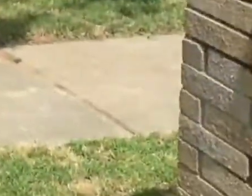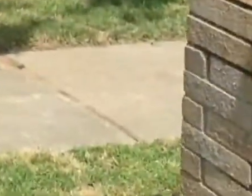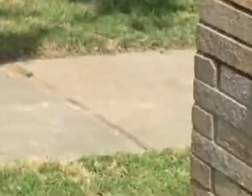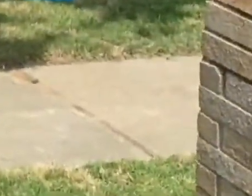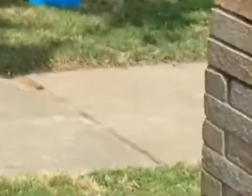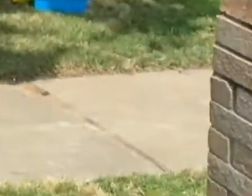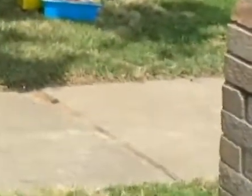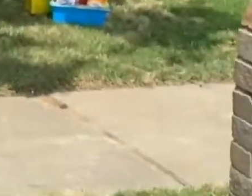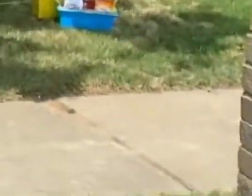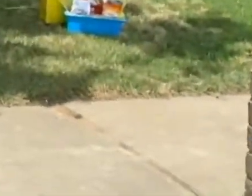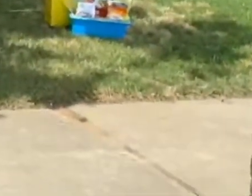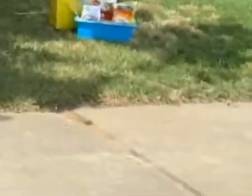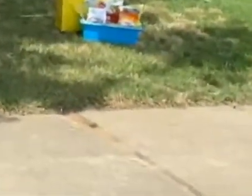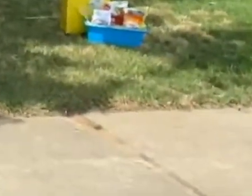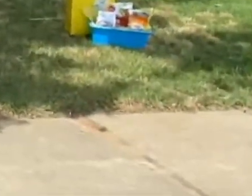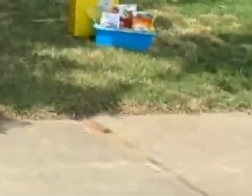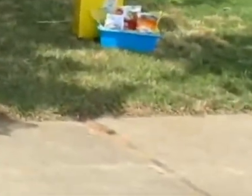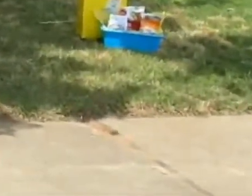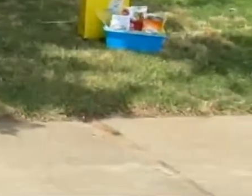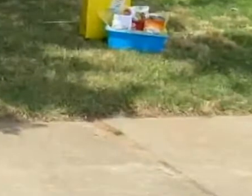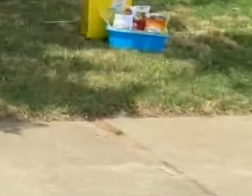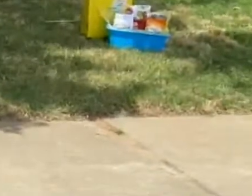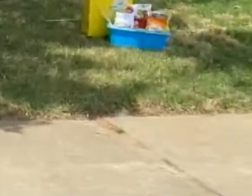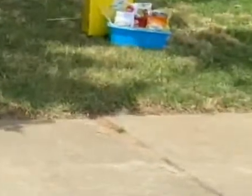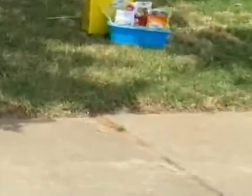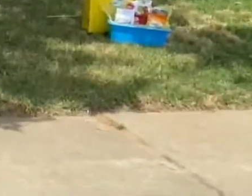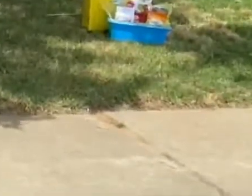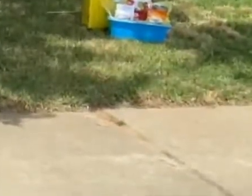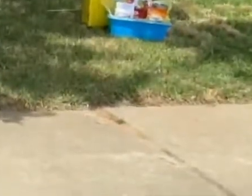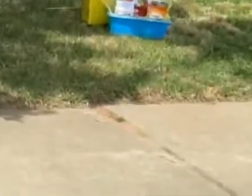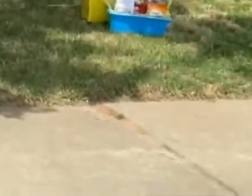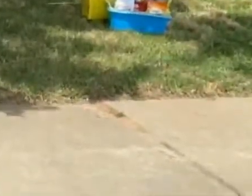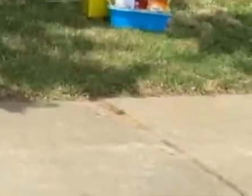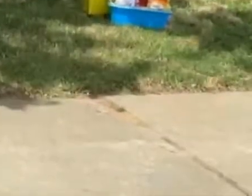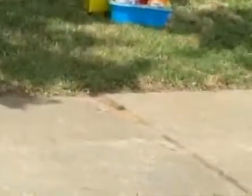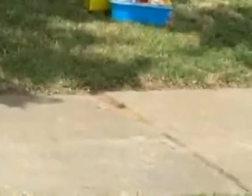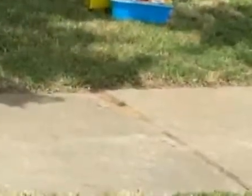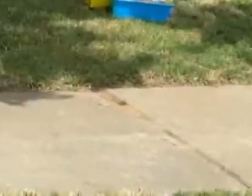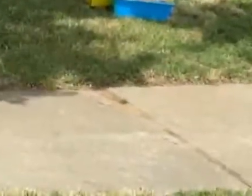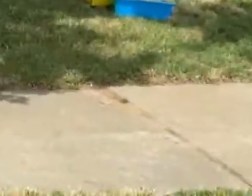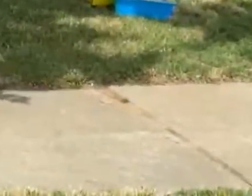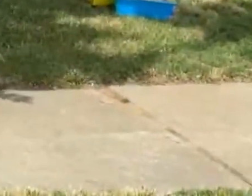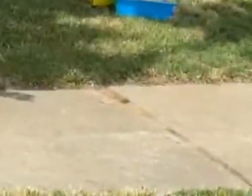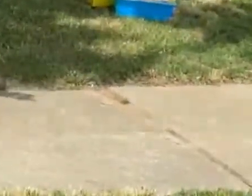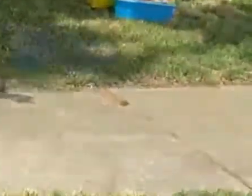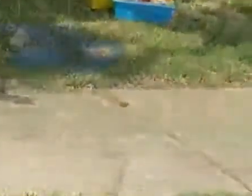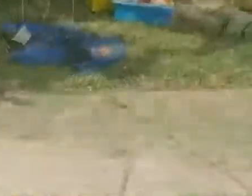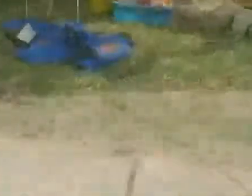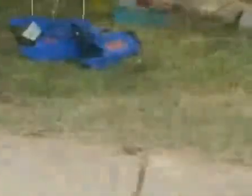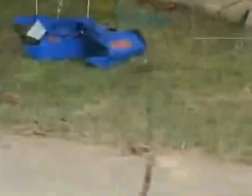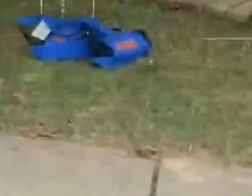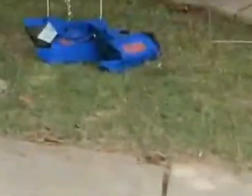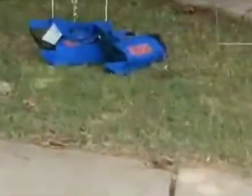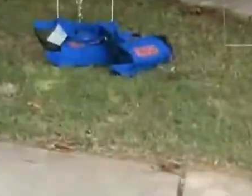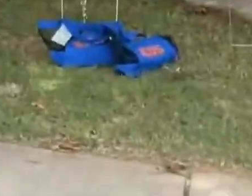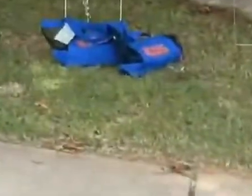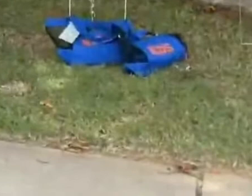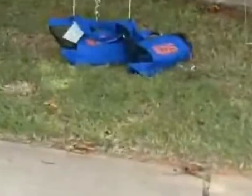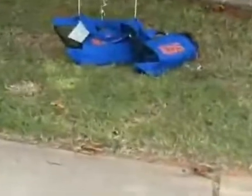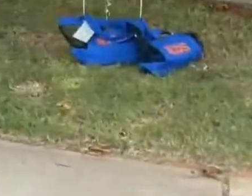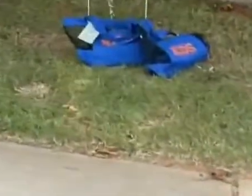friends I'm coming too, coming for to carry me home. Swing